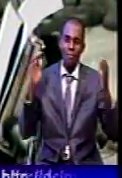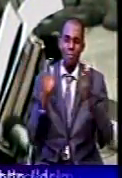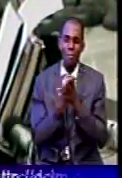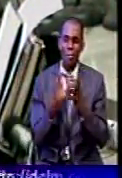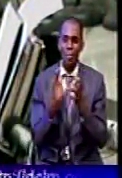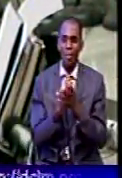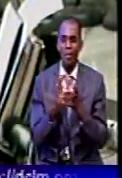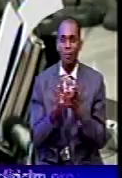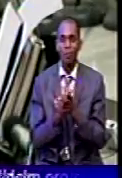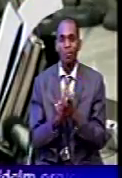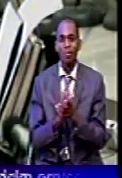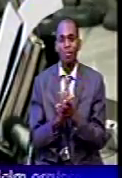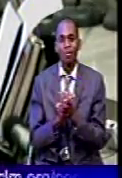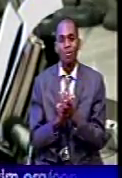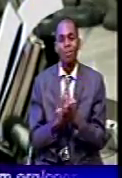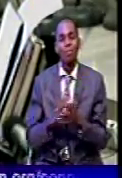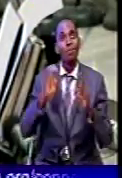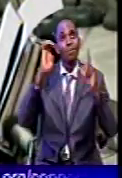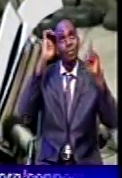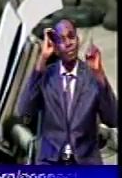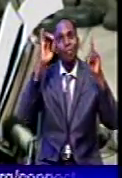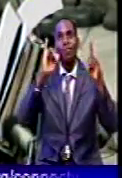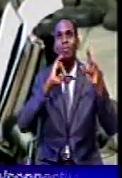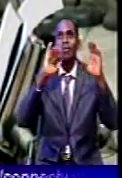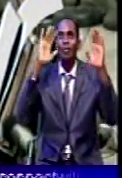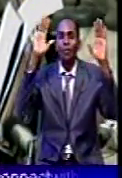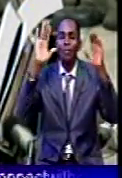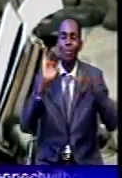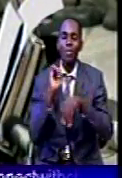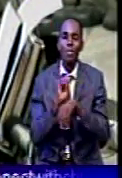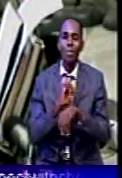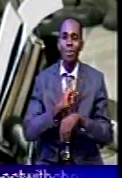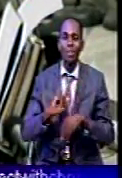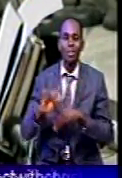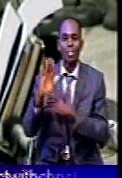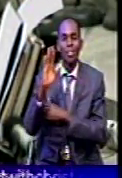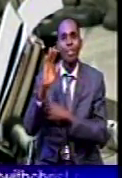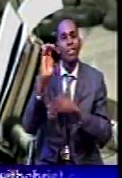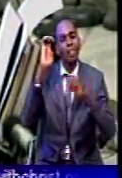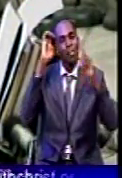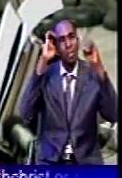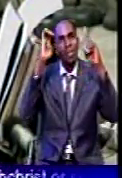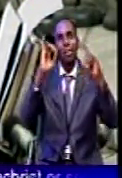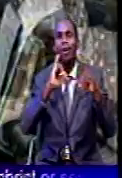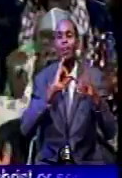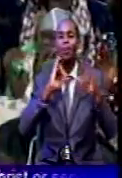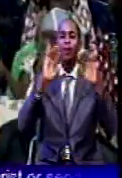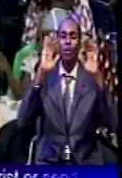Thank you.